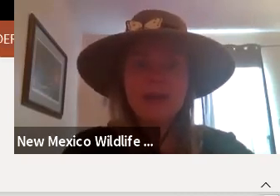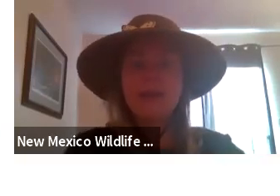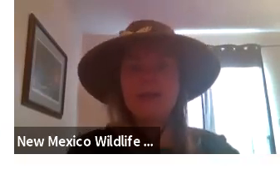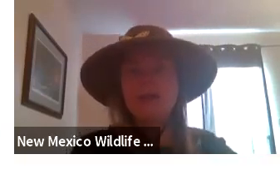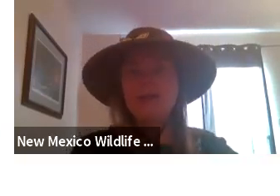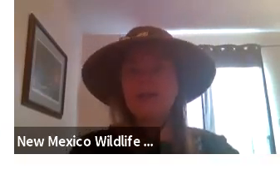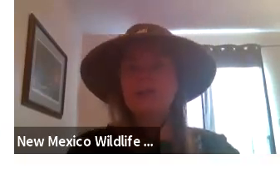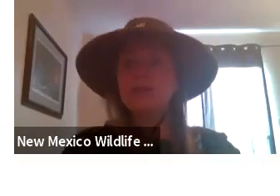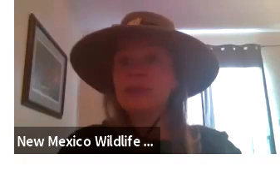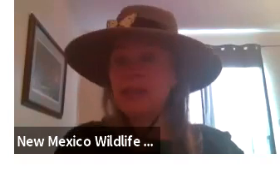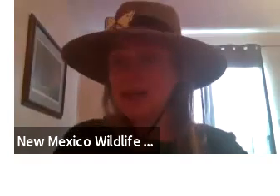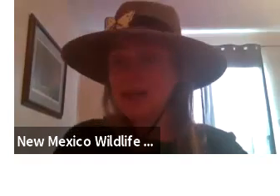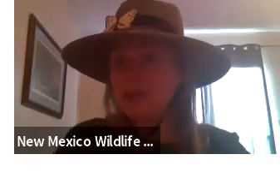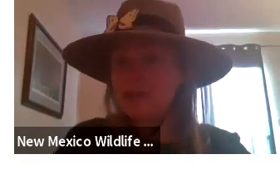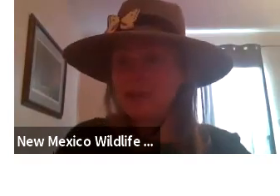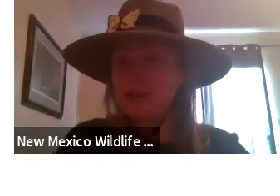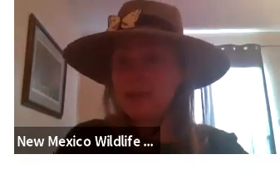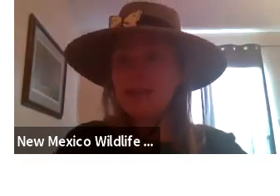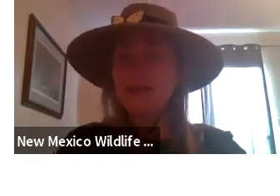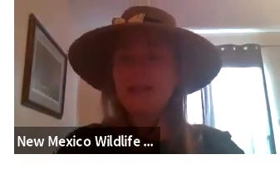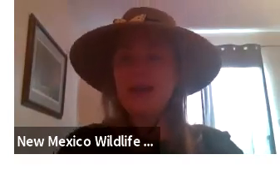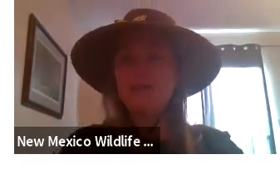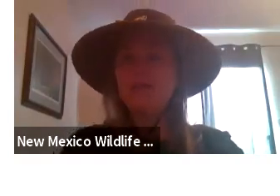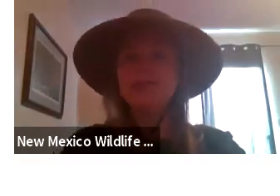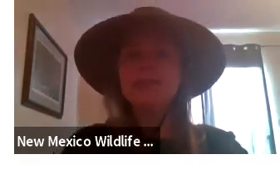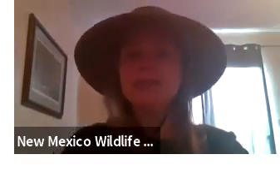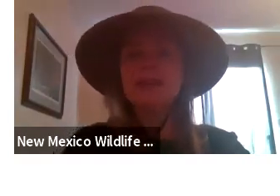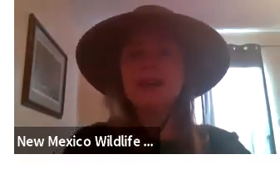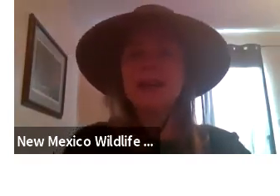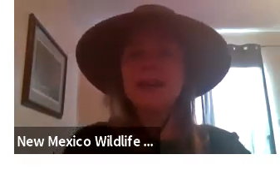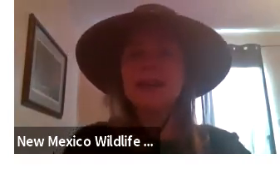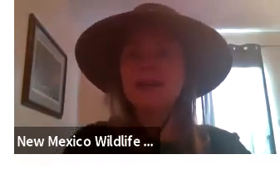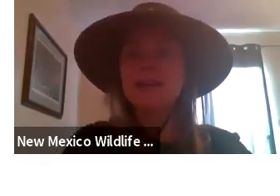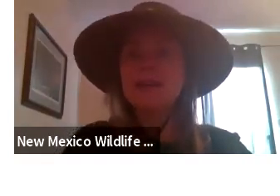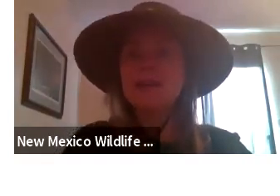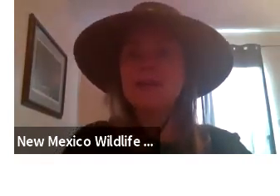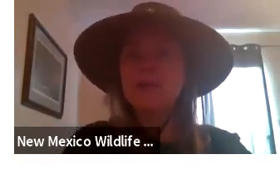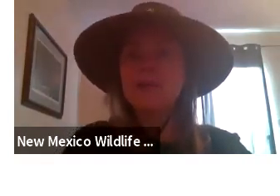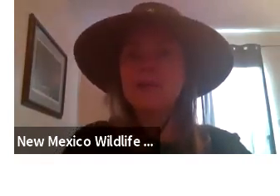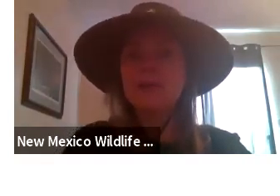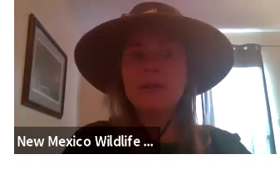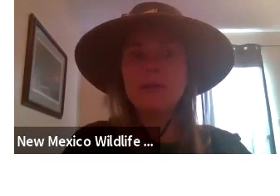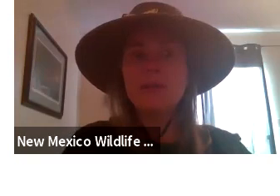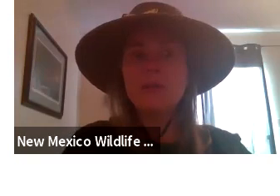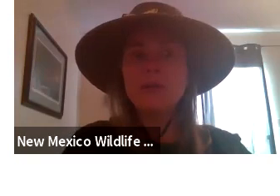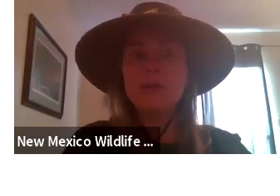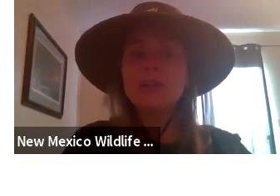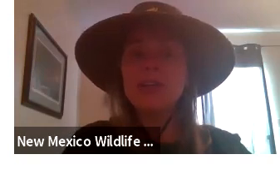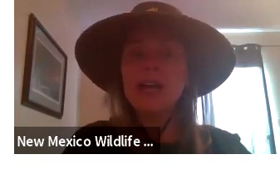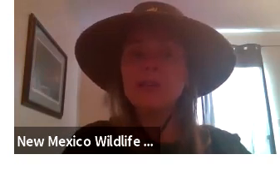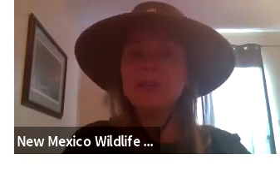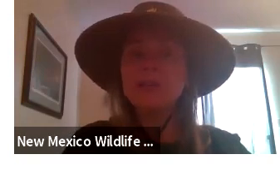Ready? Do you see that on your screen? That first sign is for the